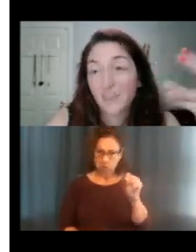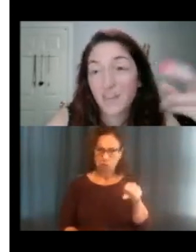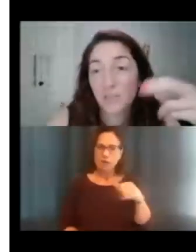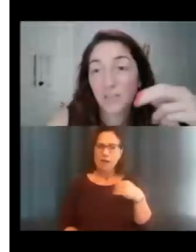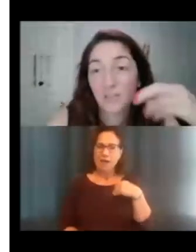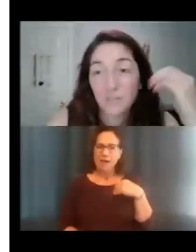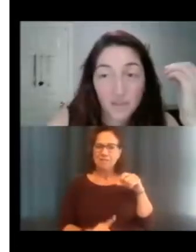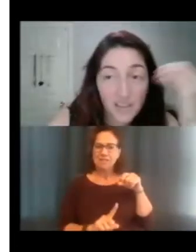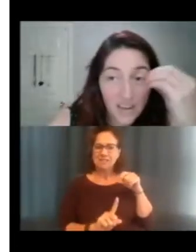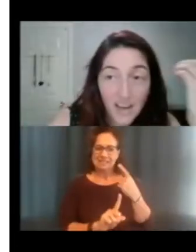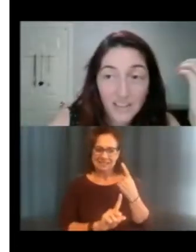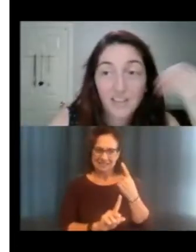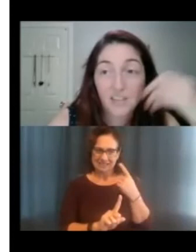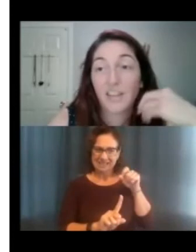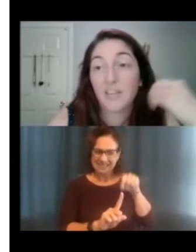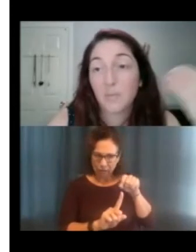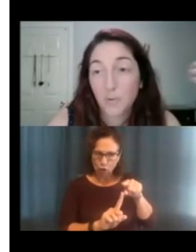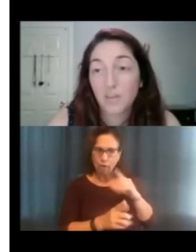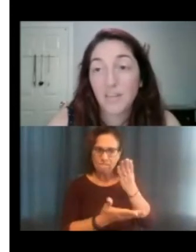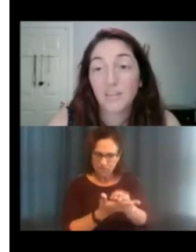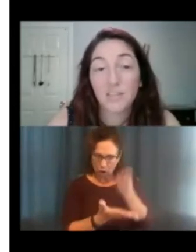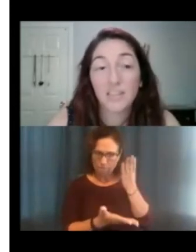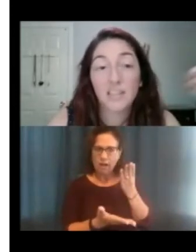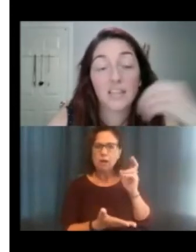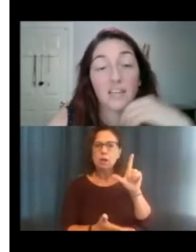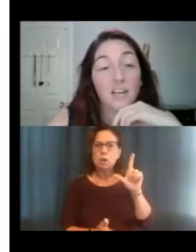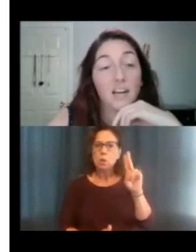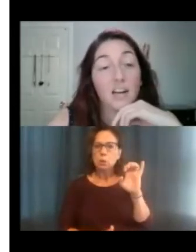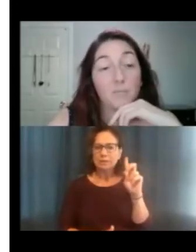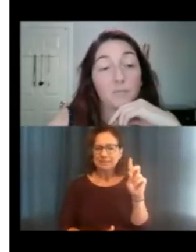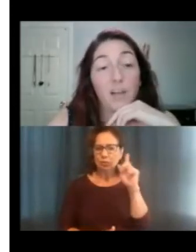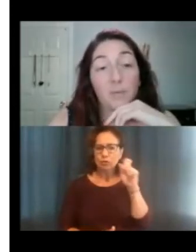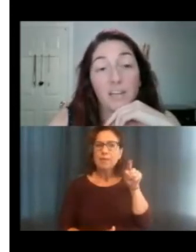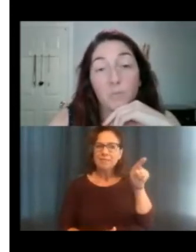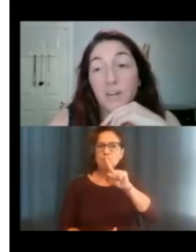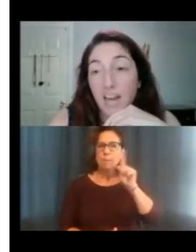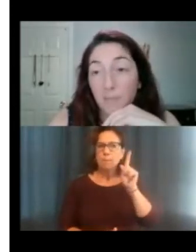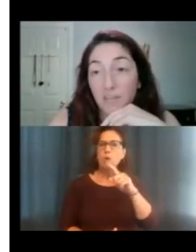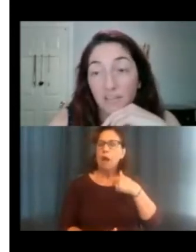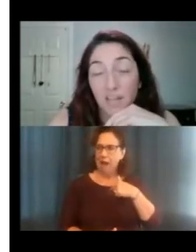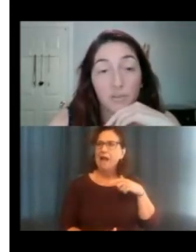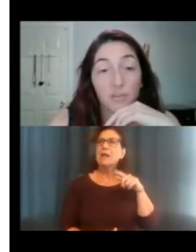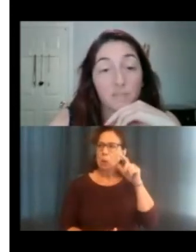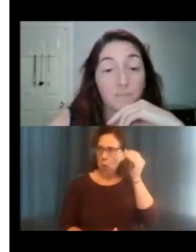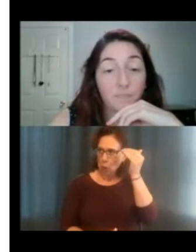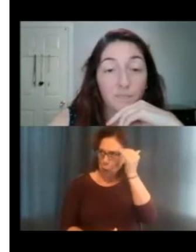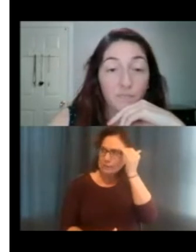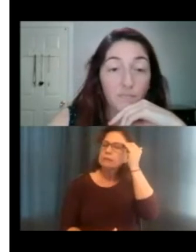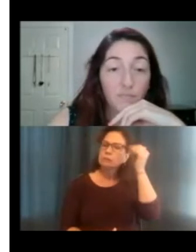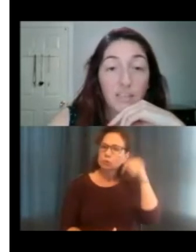signal verified lucid dreams. So they gave the eye signal and they reported being lucid following one nap in the